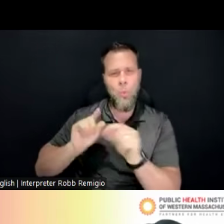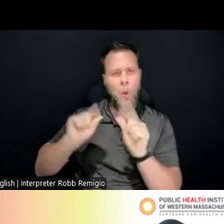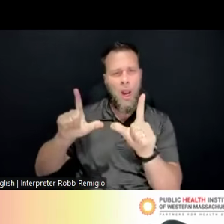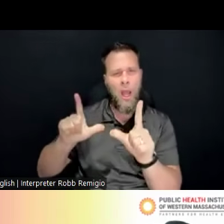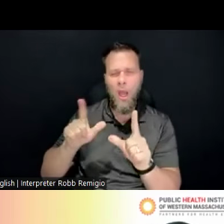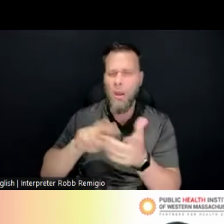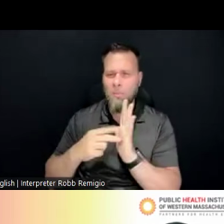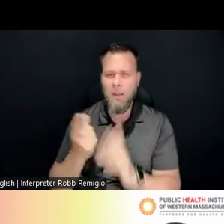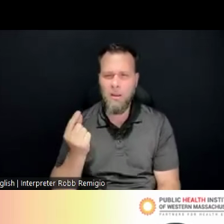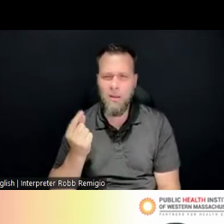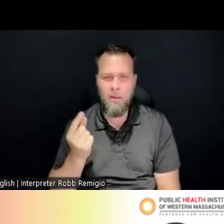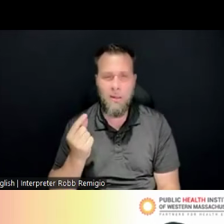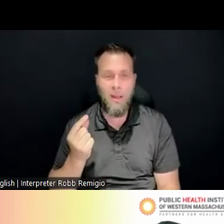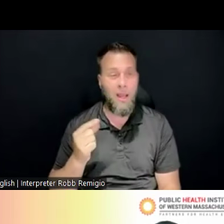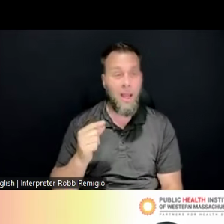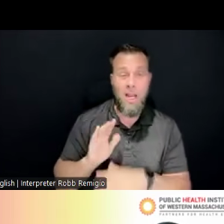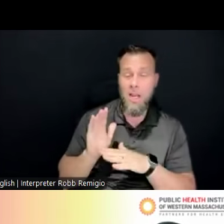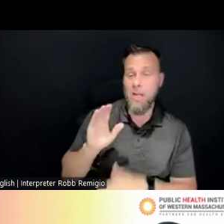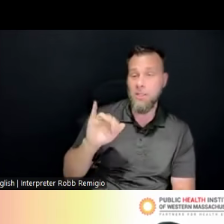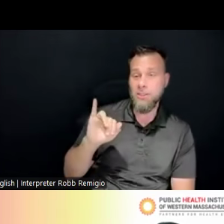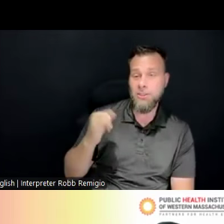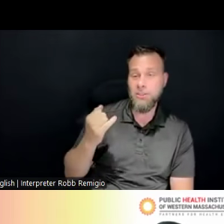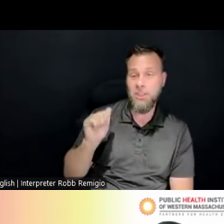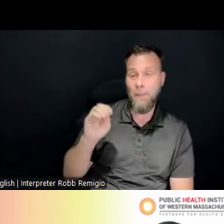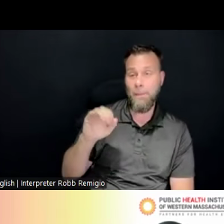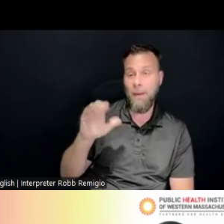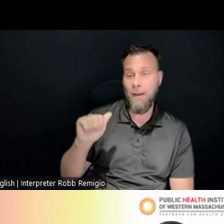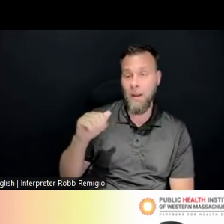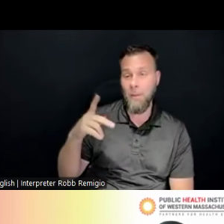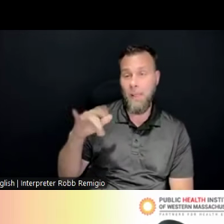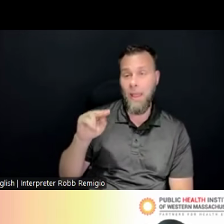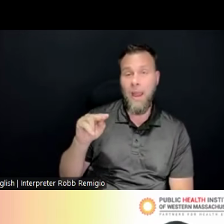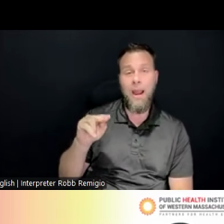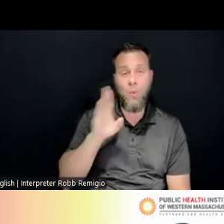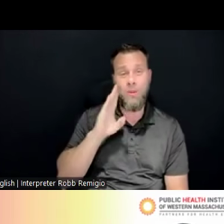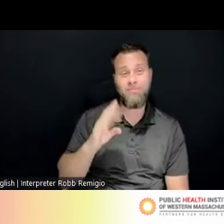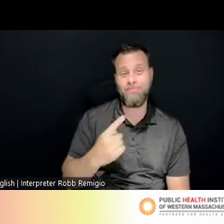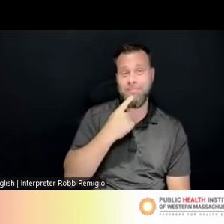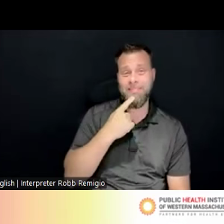That's in Jamaica Plain. I miss that. Oh, I'm gonna miss that this year.